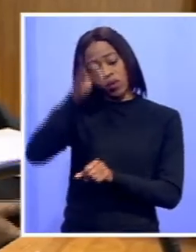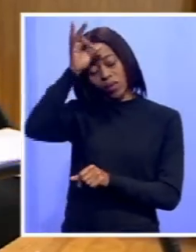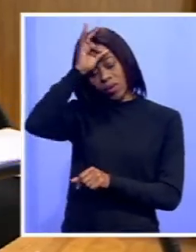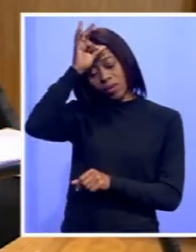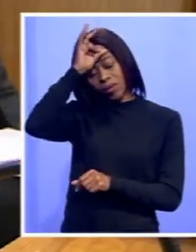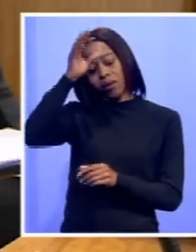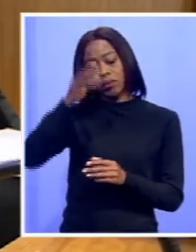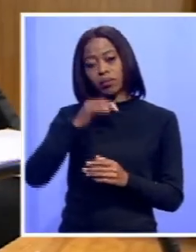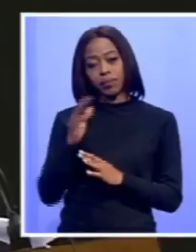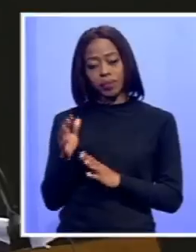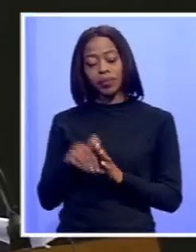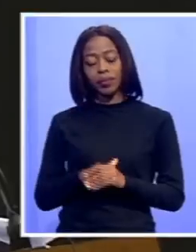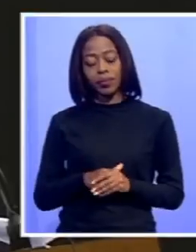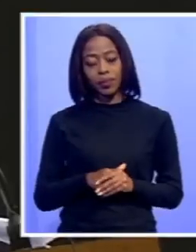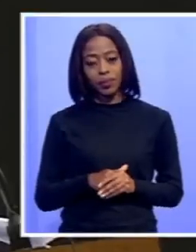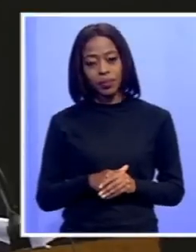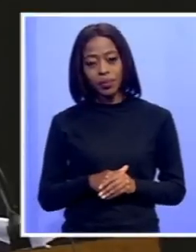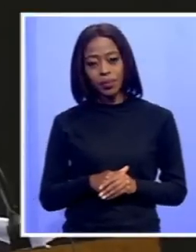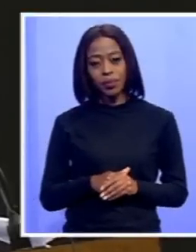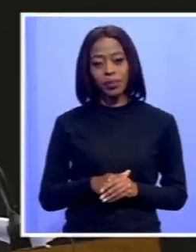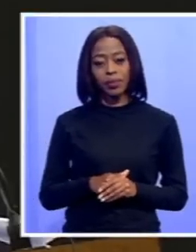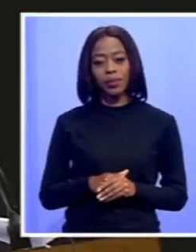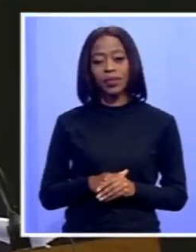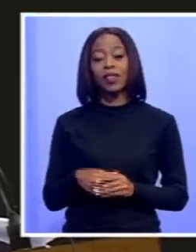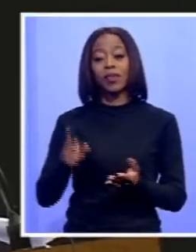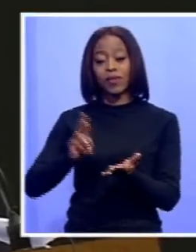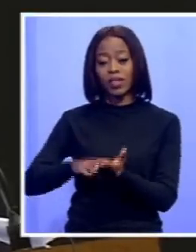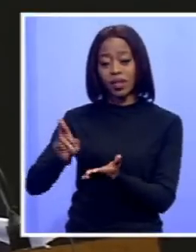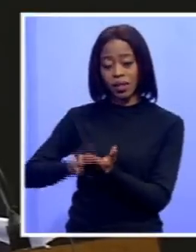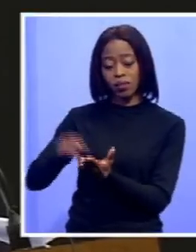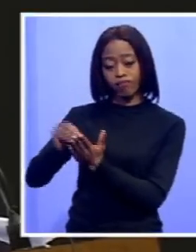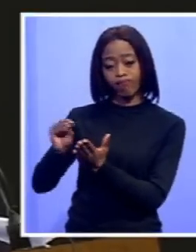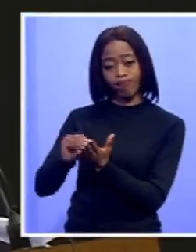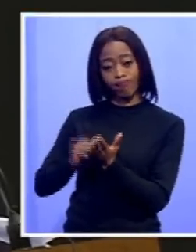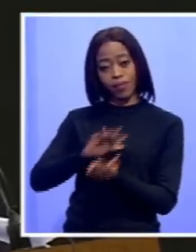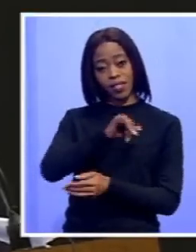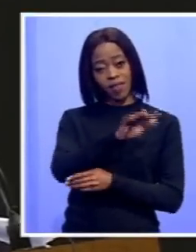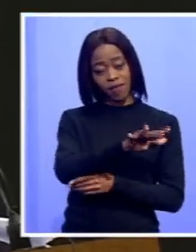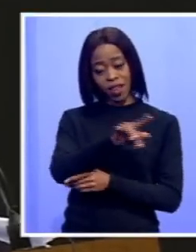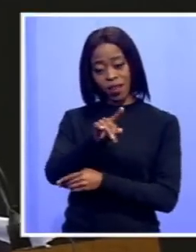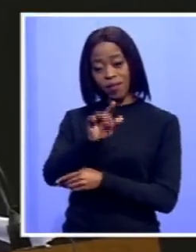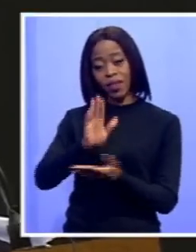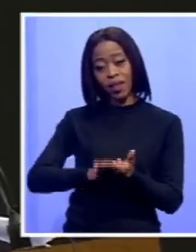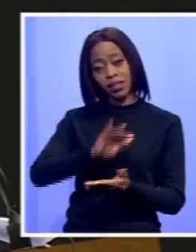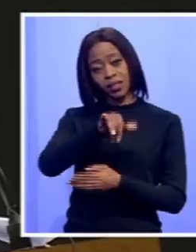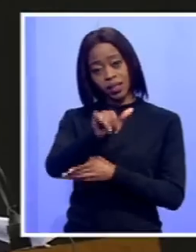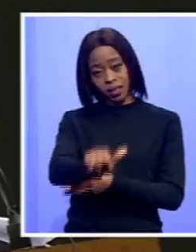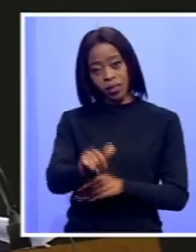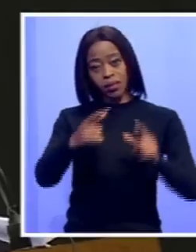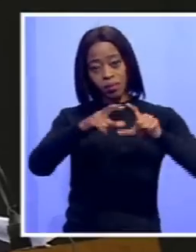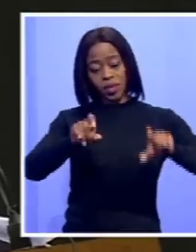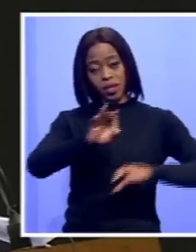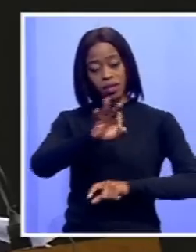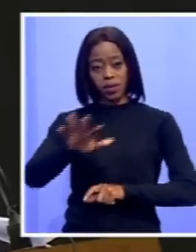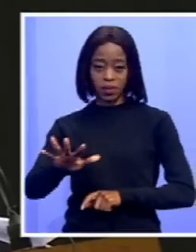SAPS-13 excuse me, SAPS-13 registers were admitted as exhibits J5 and J6. Paragraph